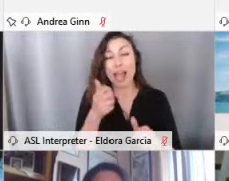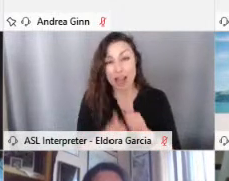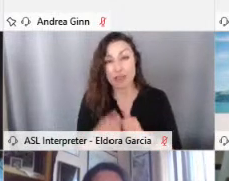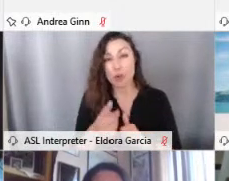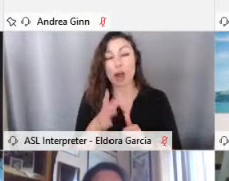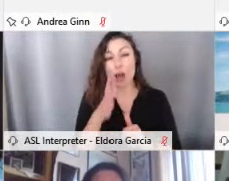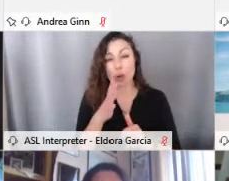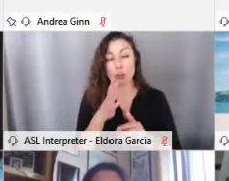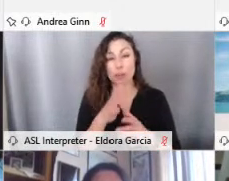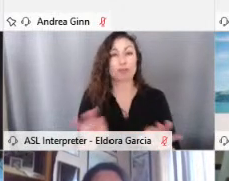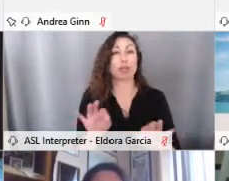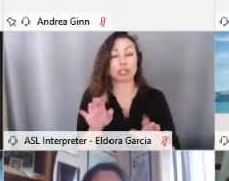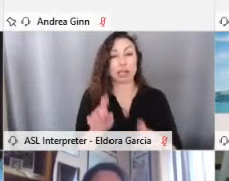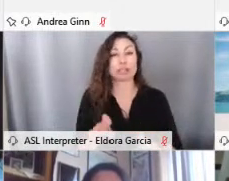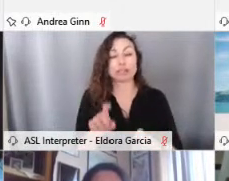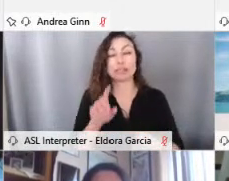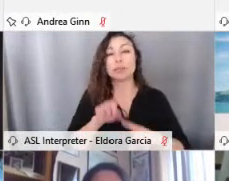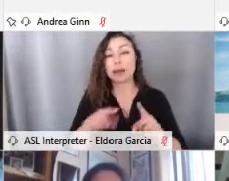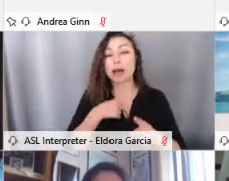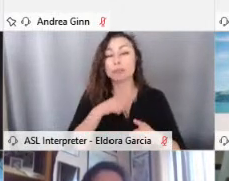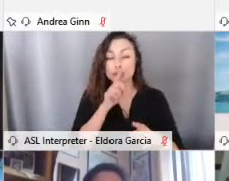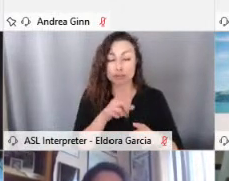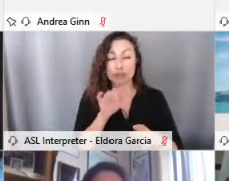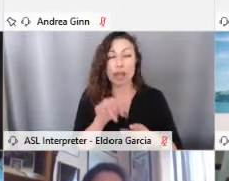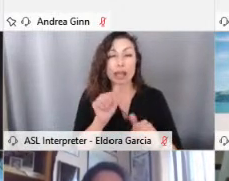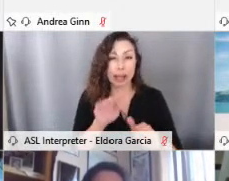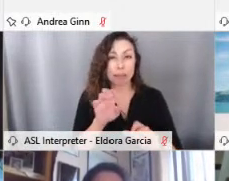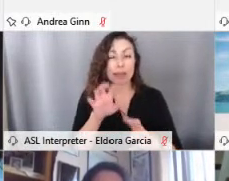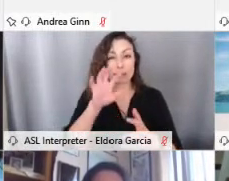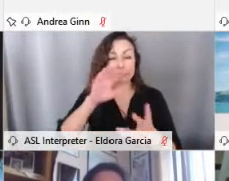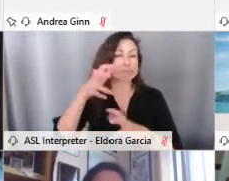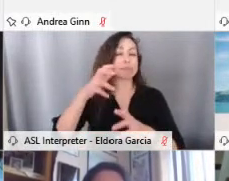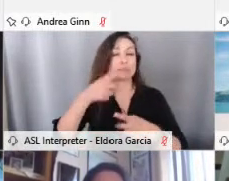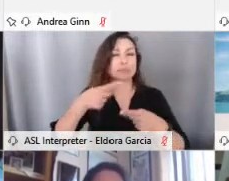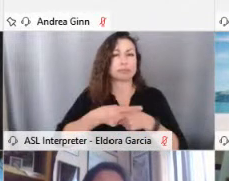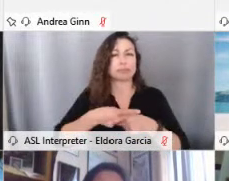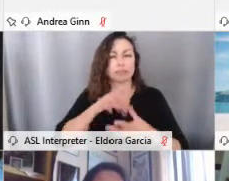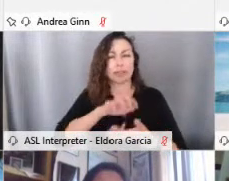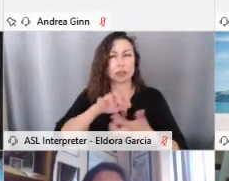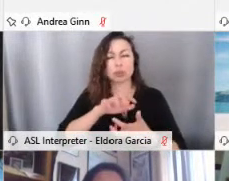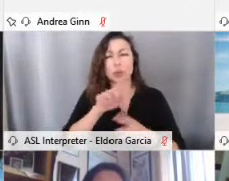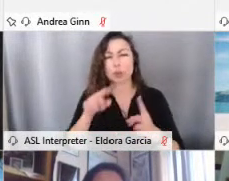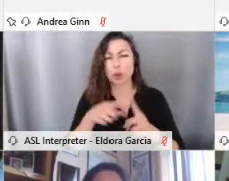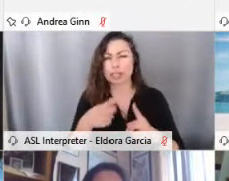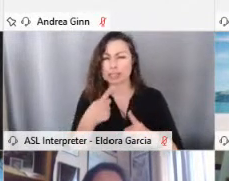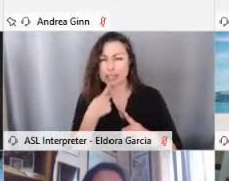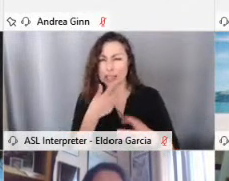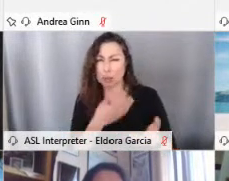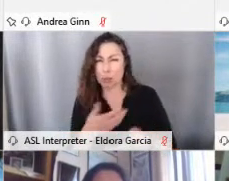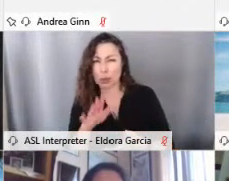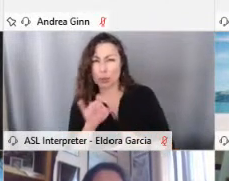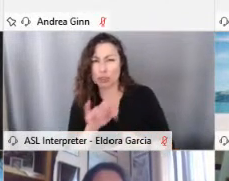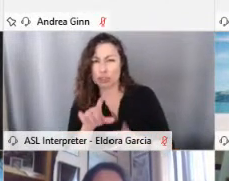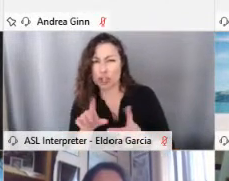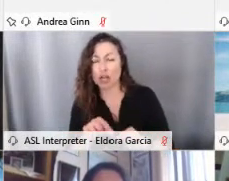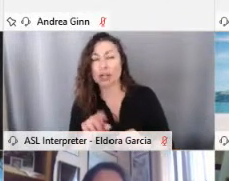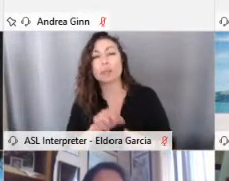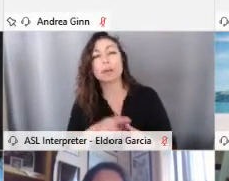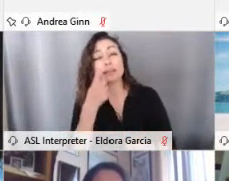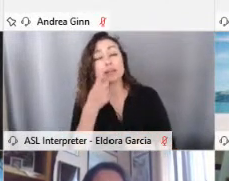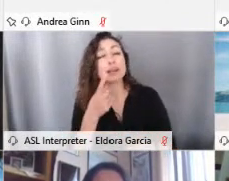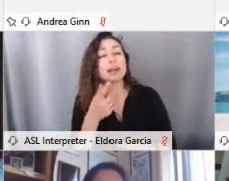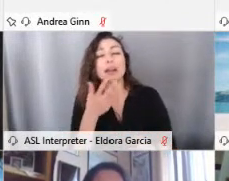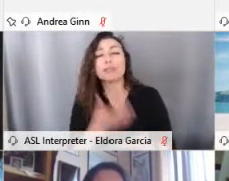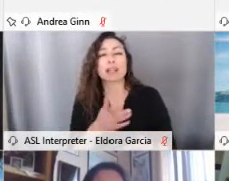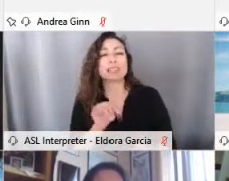I agree with you that that can be misleading in the context of be sure to bring your insurance card in. But the fact is that anybody can